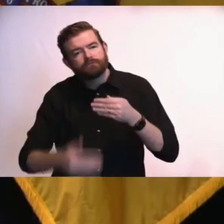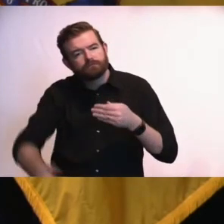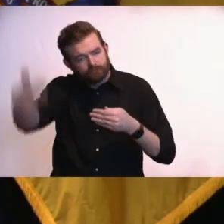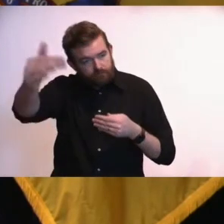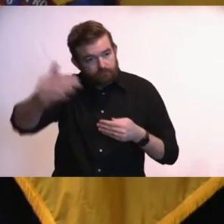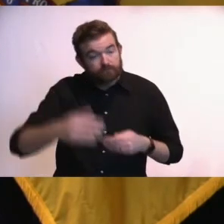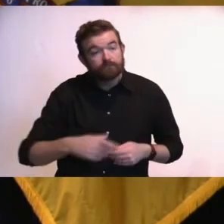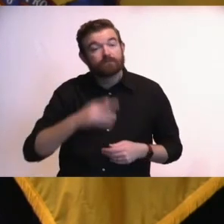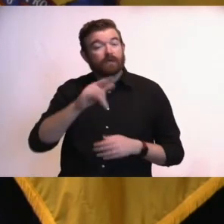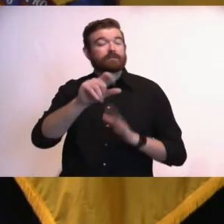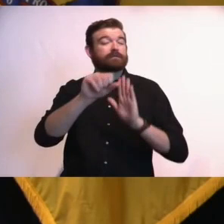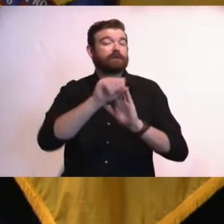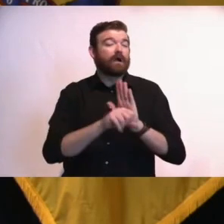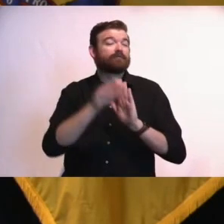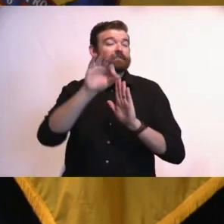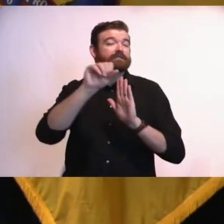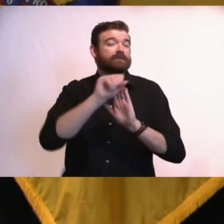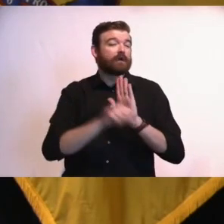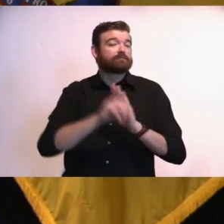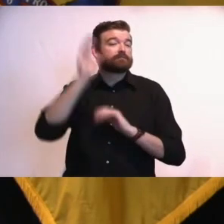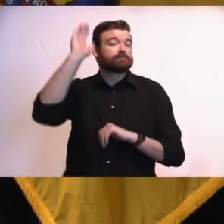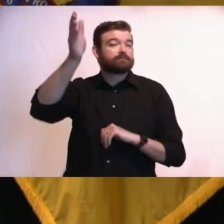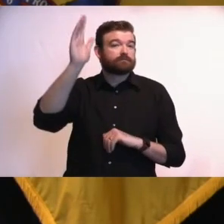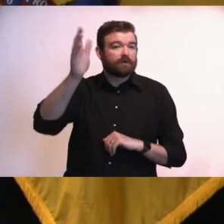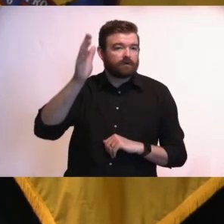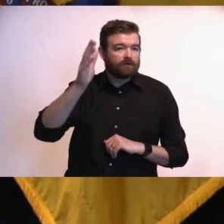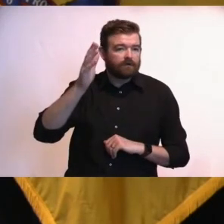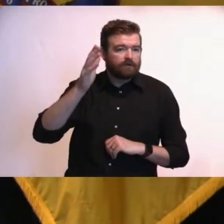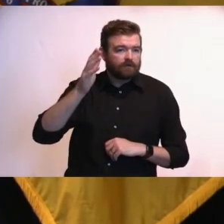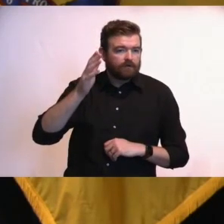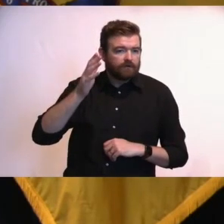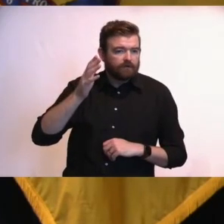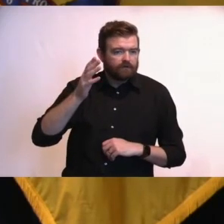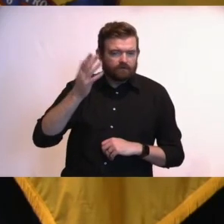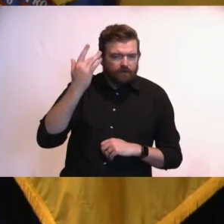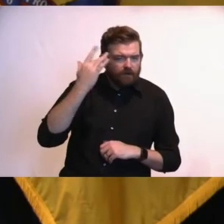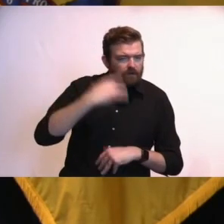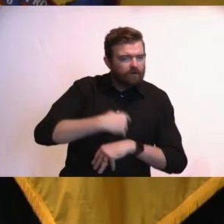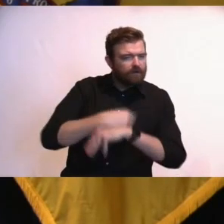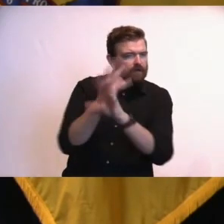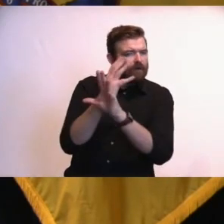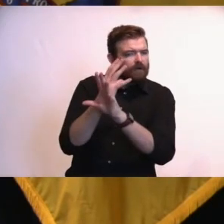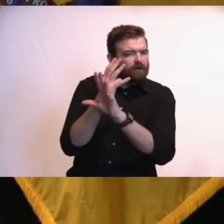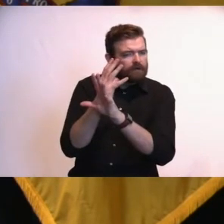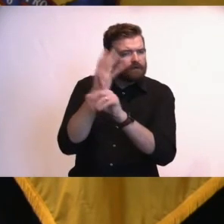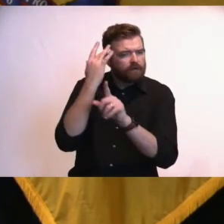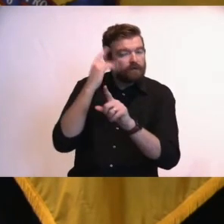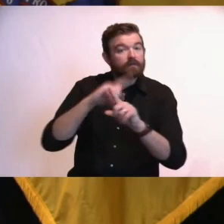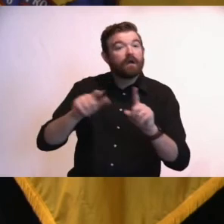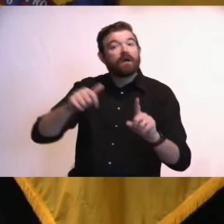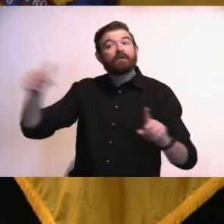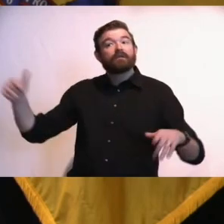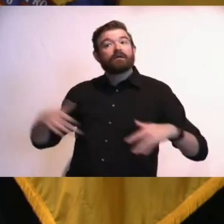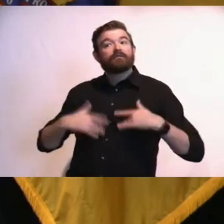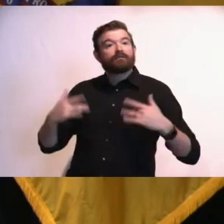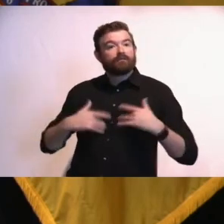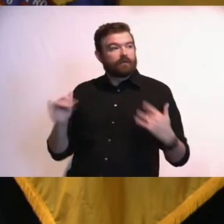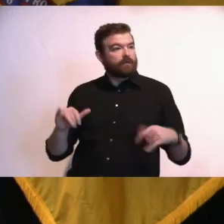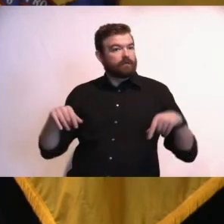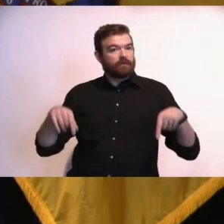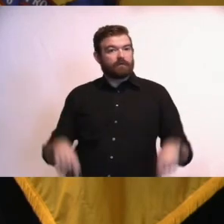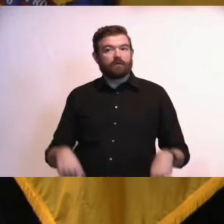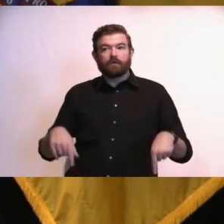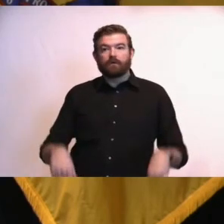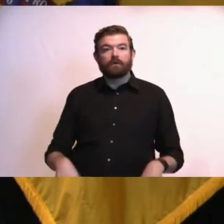the state, why did you choose to make that address virtual when so many other events like this, like today's legislative session, like the swearing-in